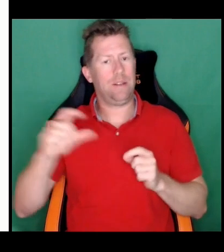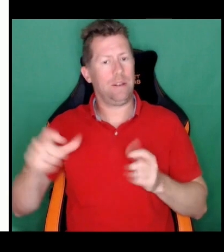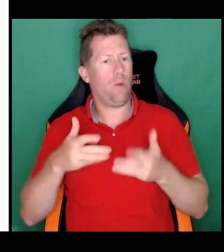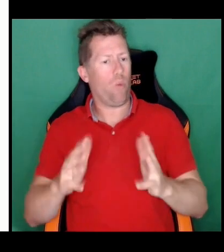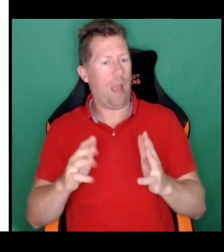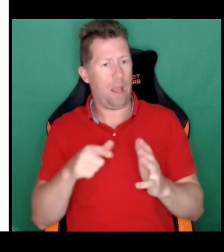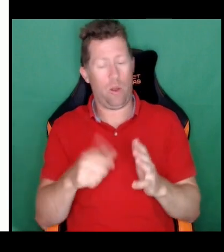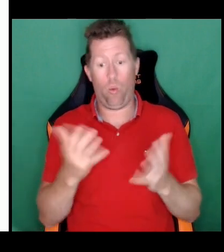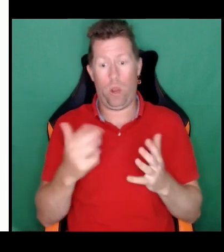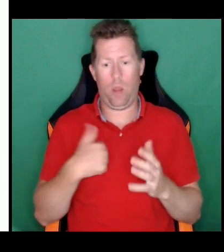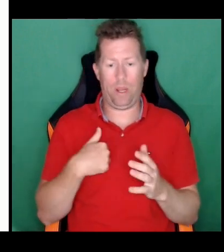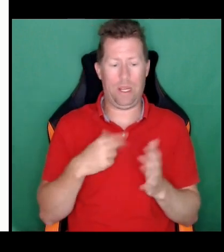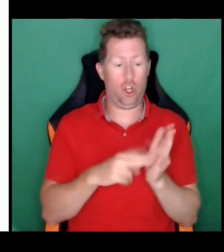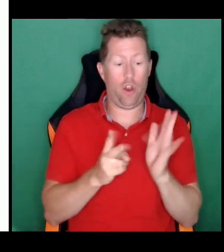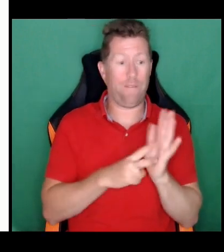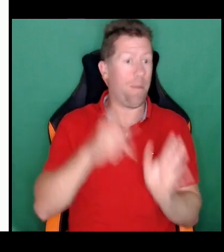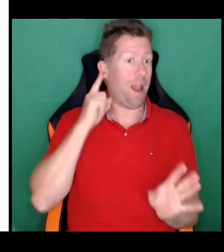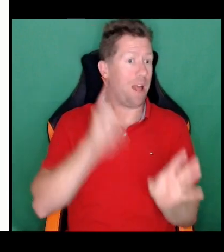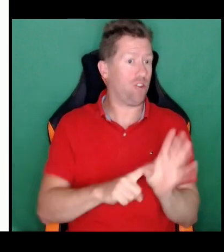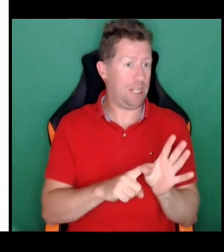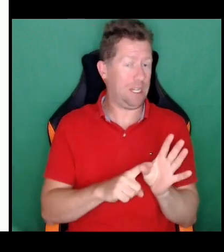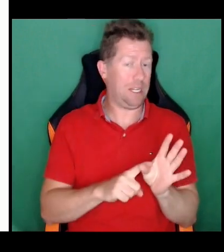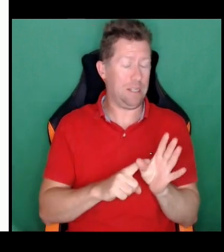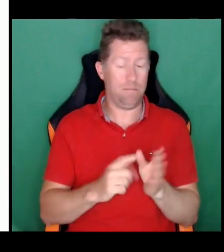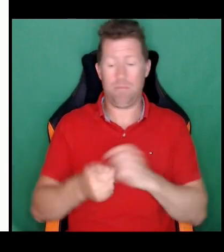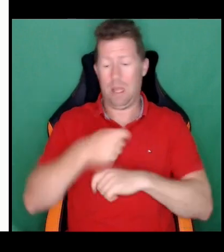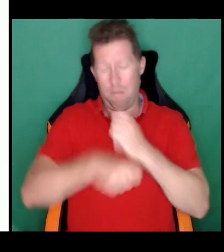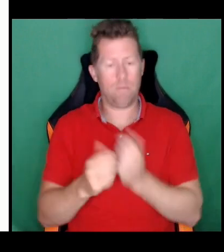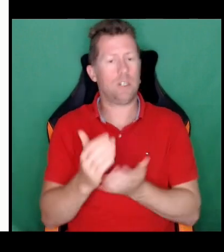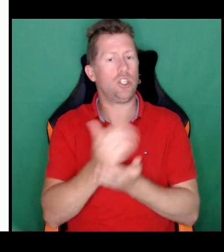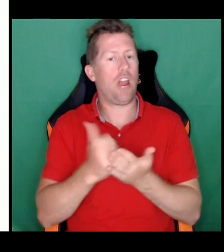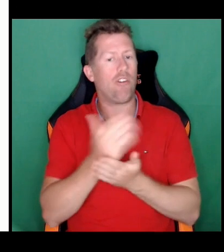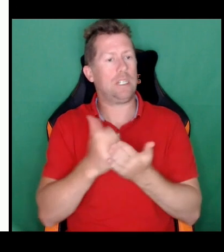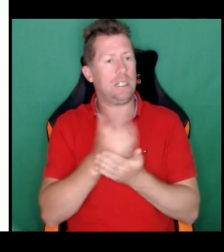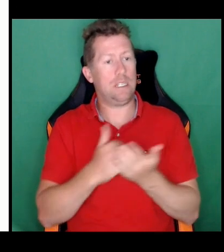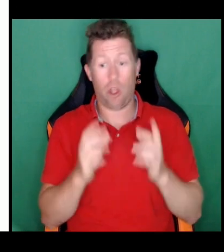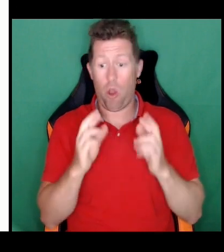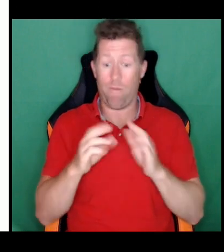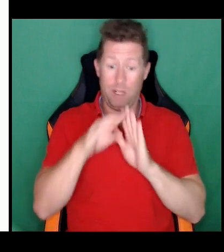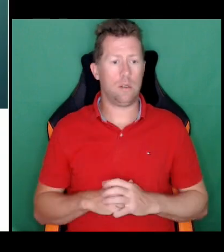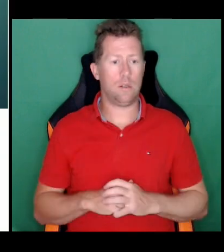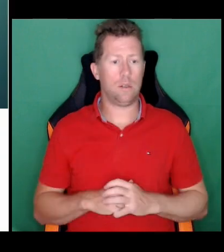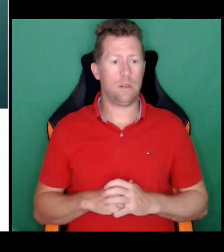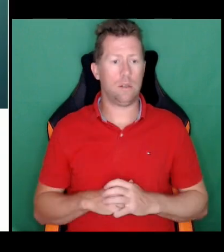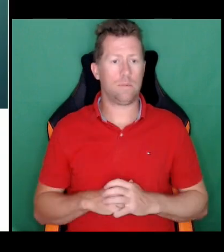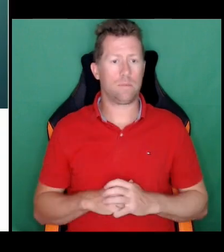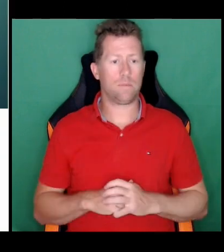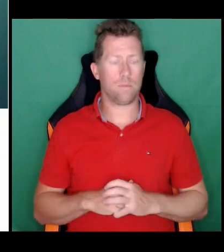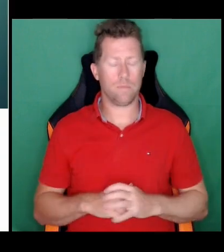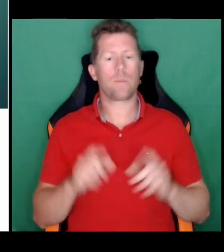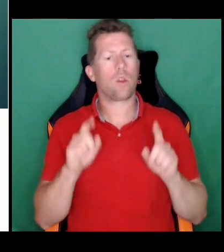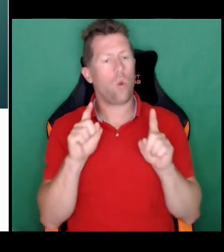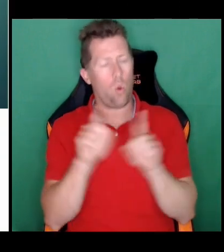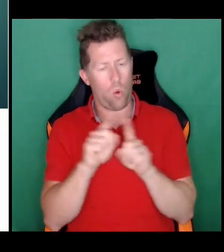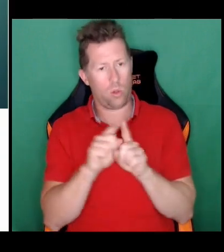status in November last year, and we're really excited about where that may take us moving forward. So